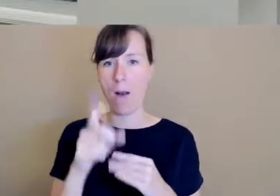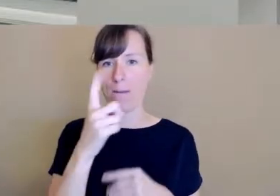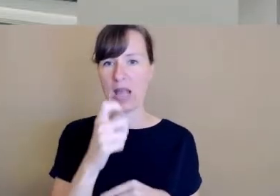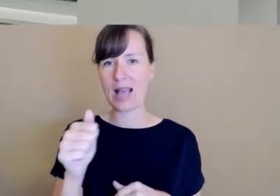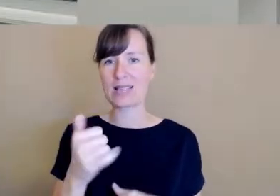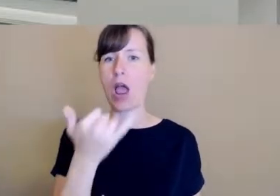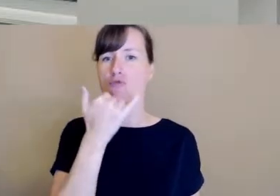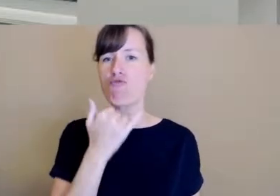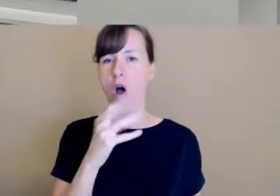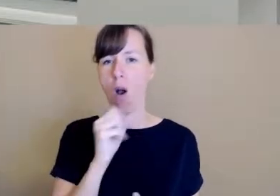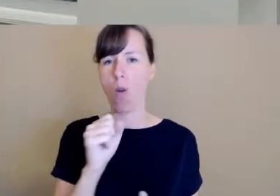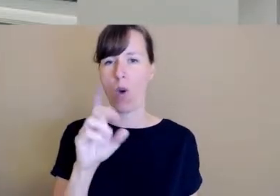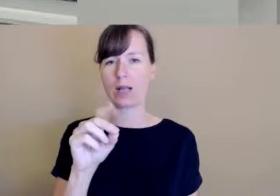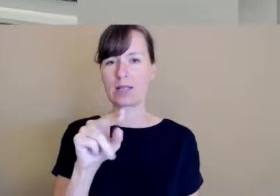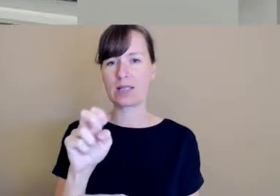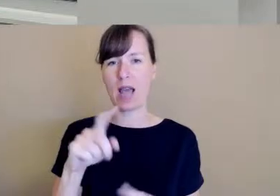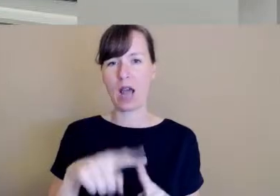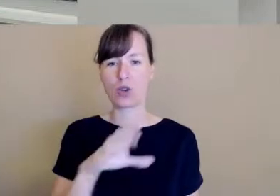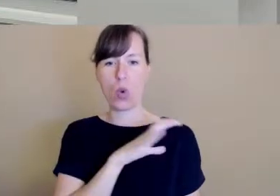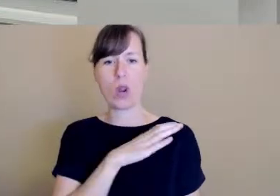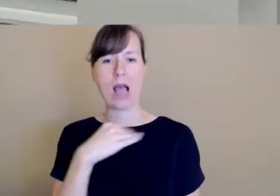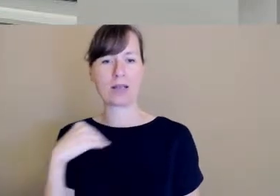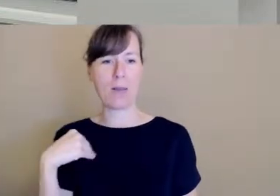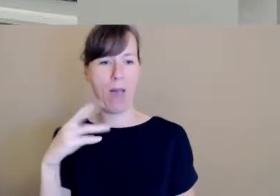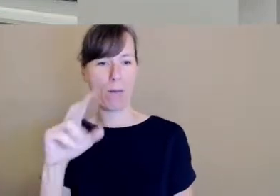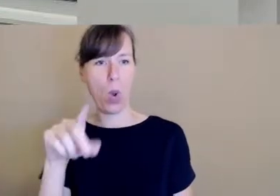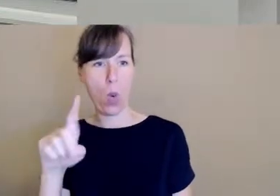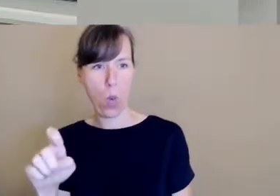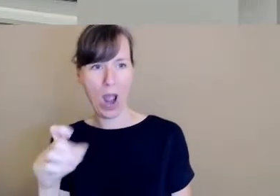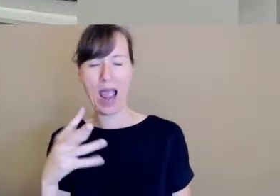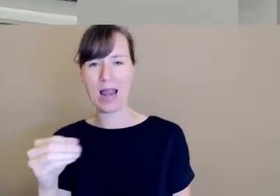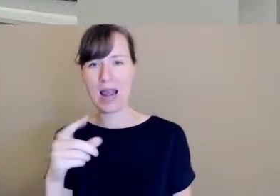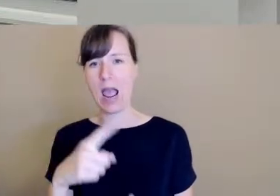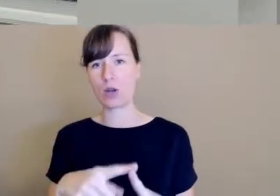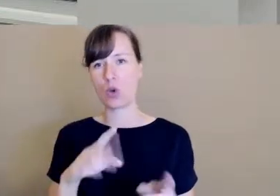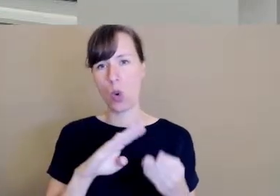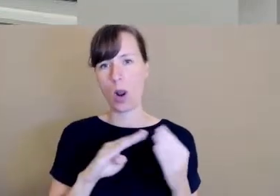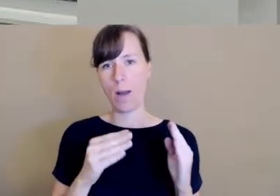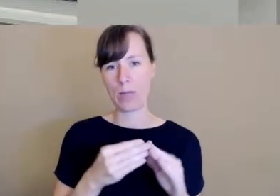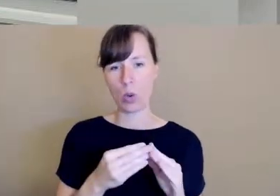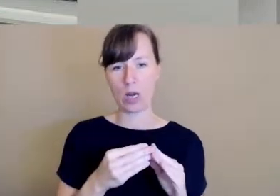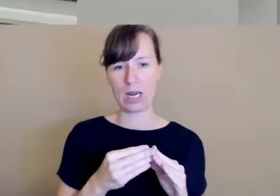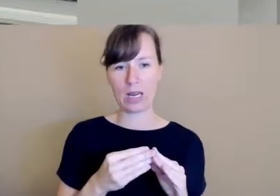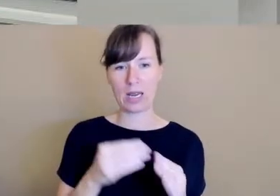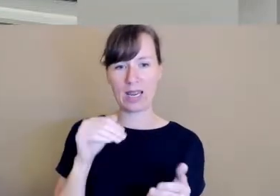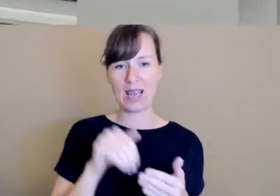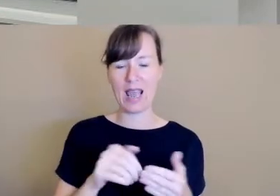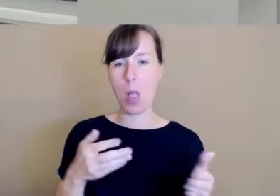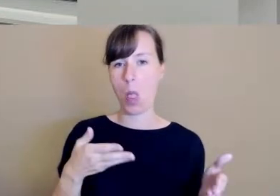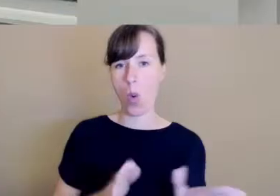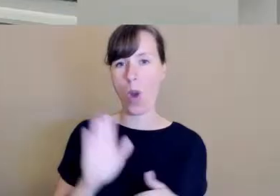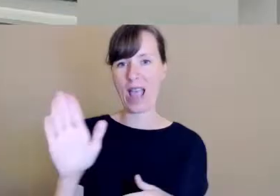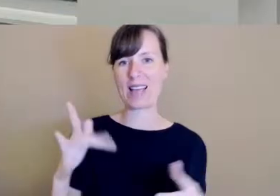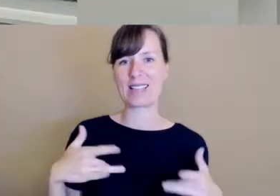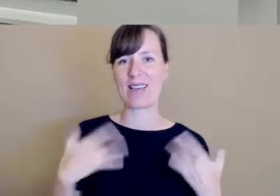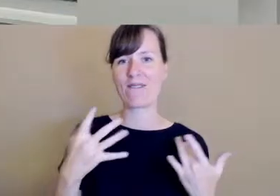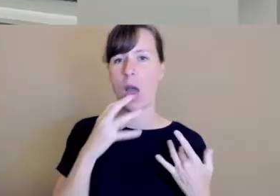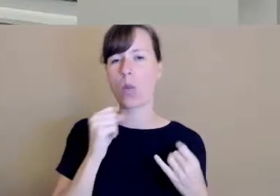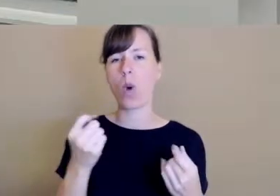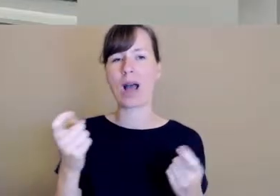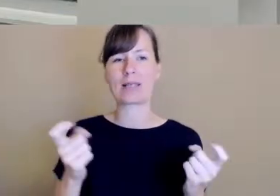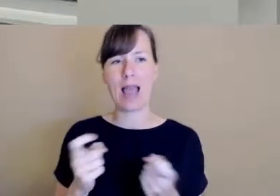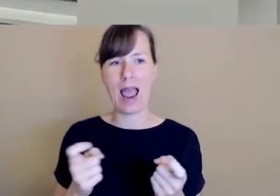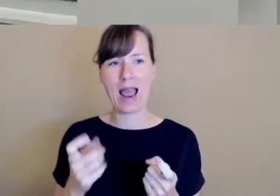Wade and to the community in the way his event was handled. And